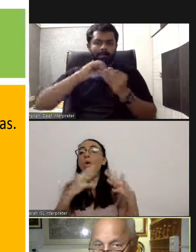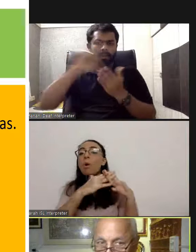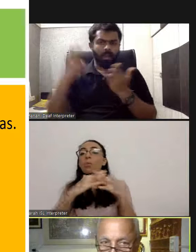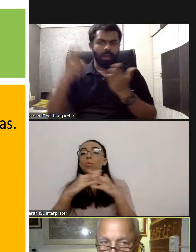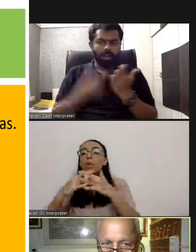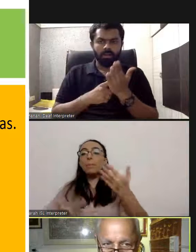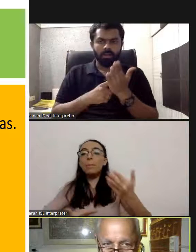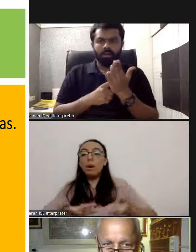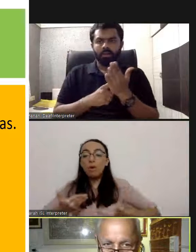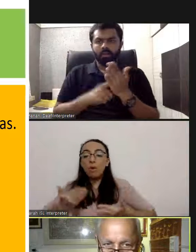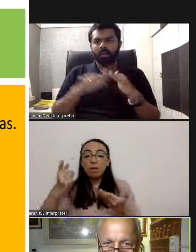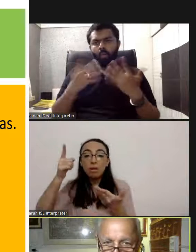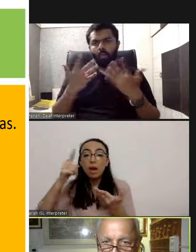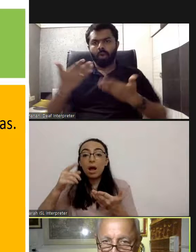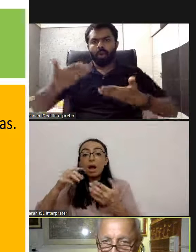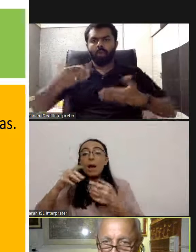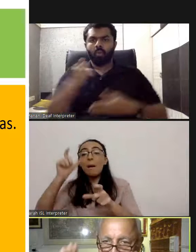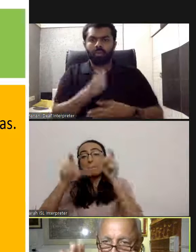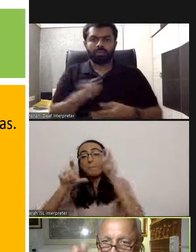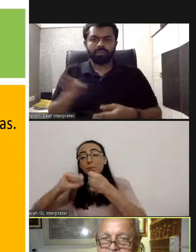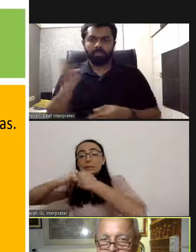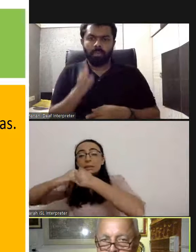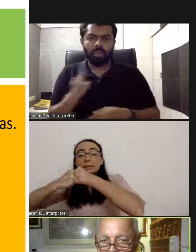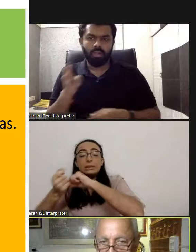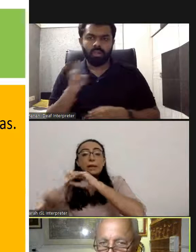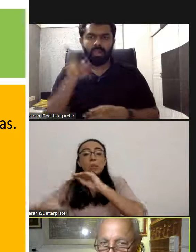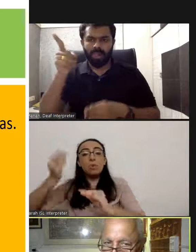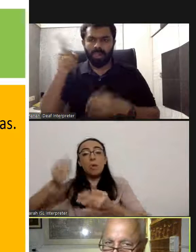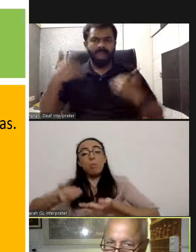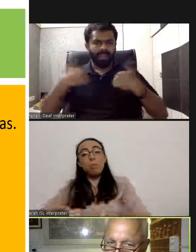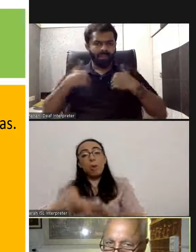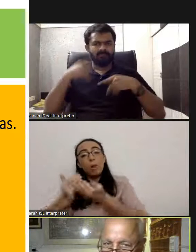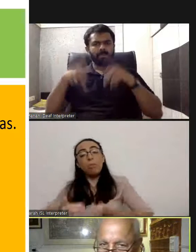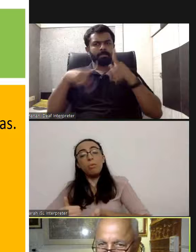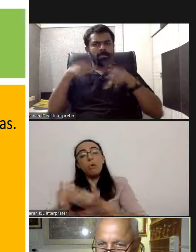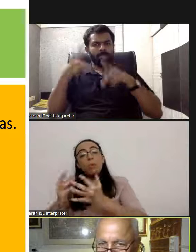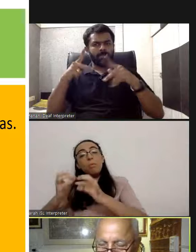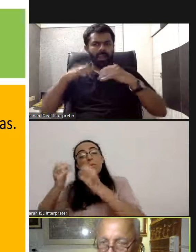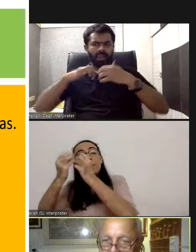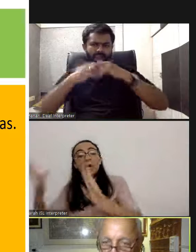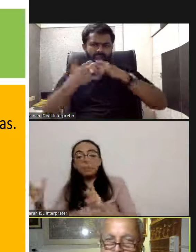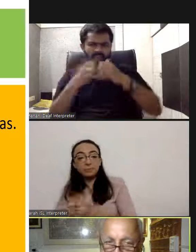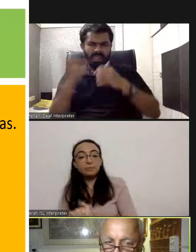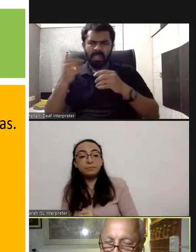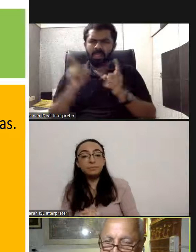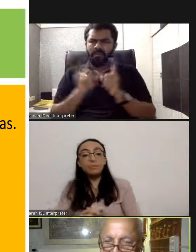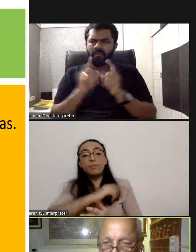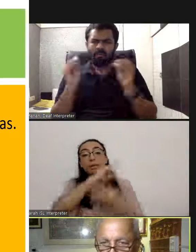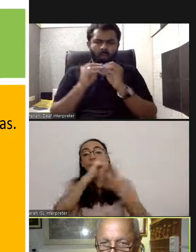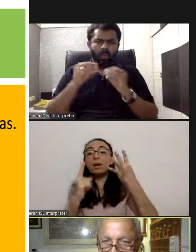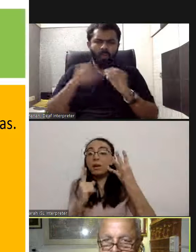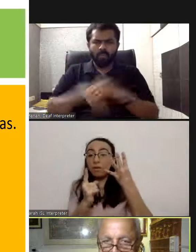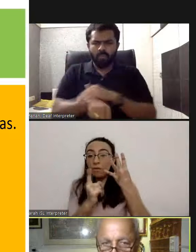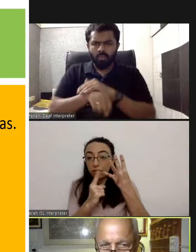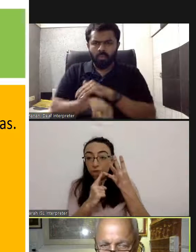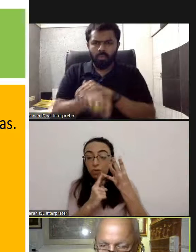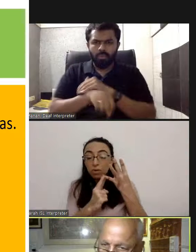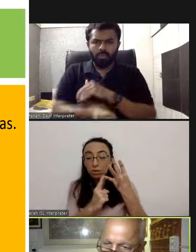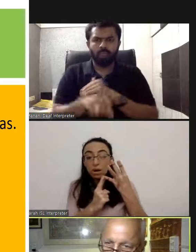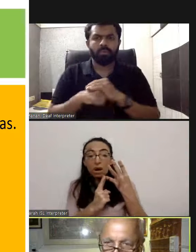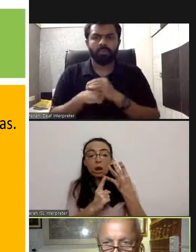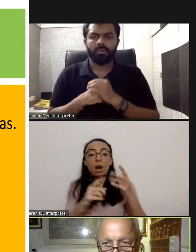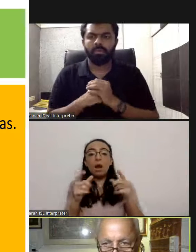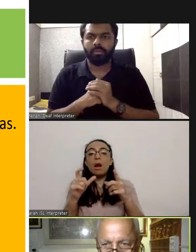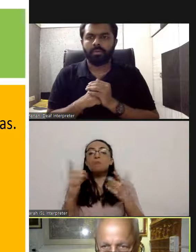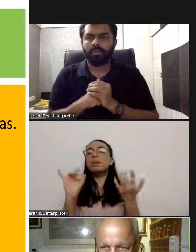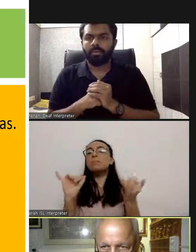in Bangladesh. Then you have traumatic poverty. Poverty caused by disaster,